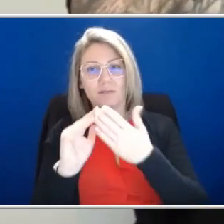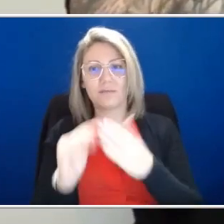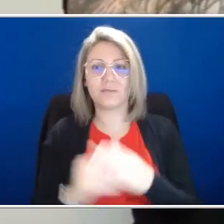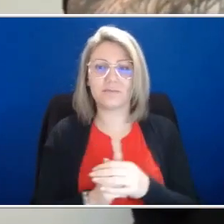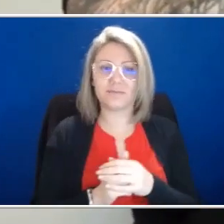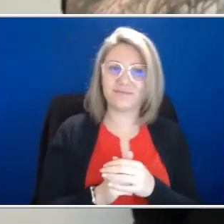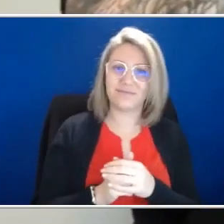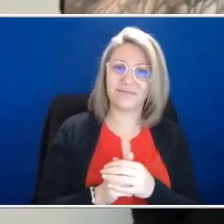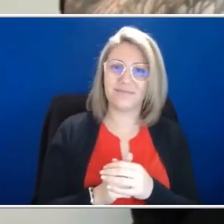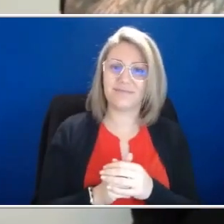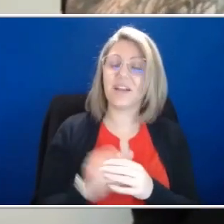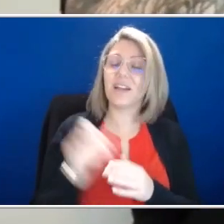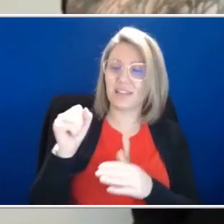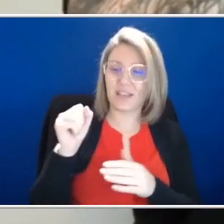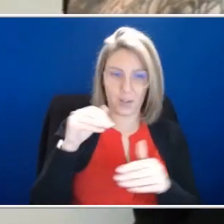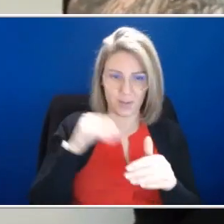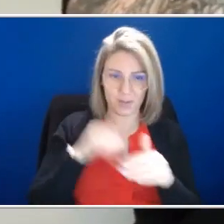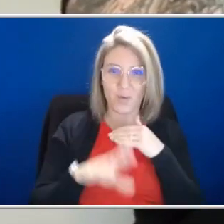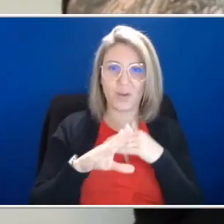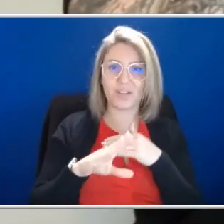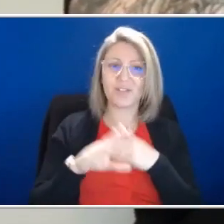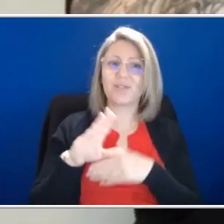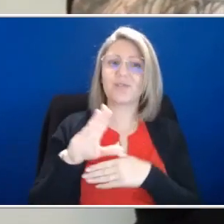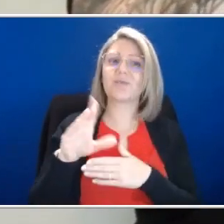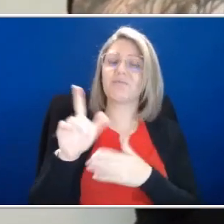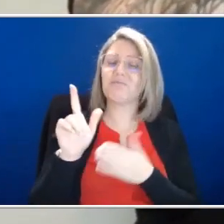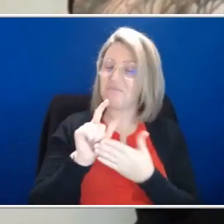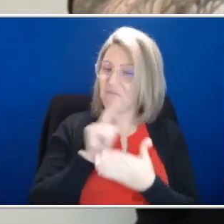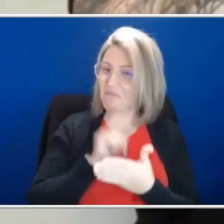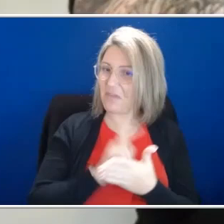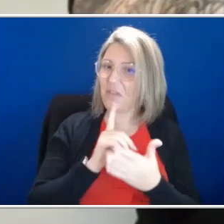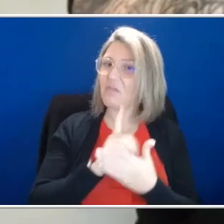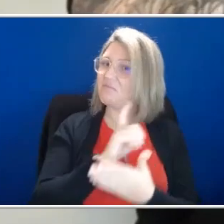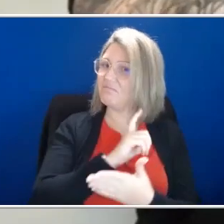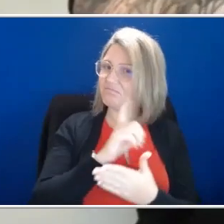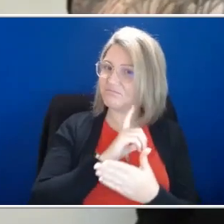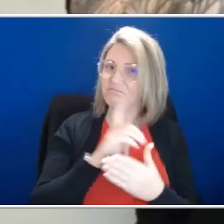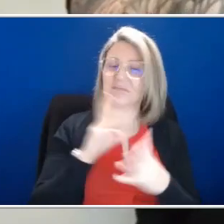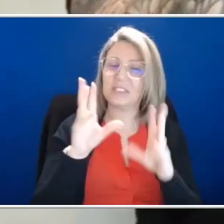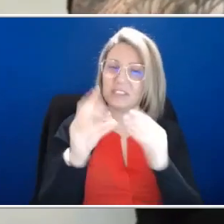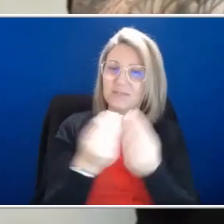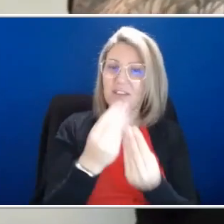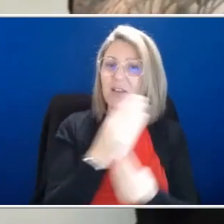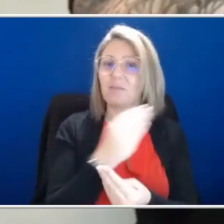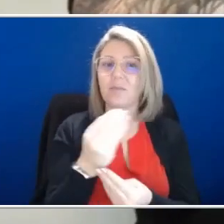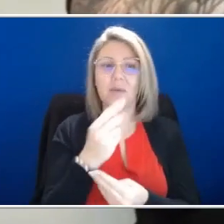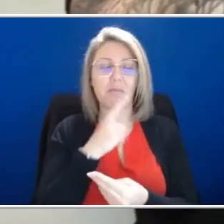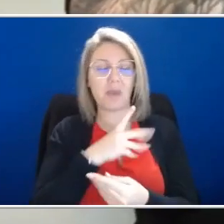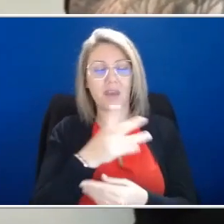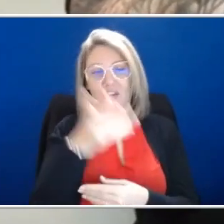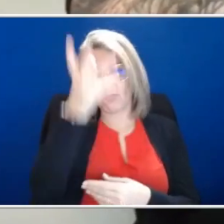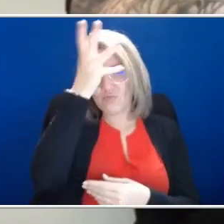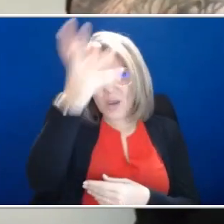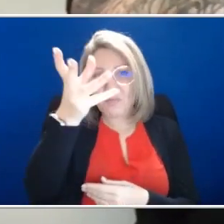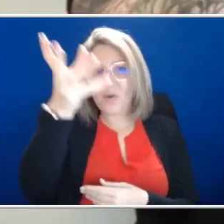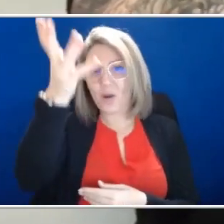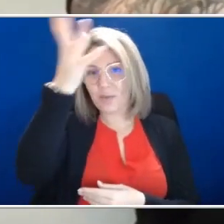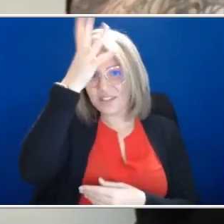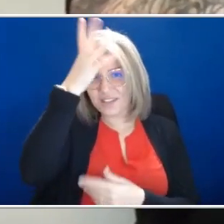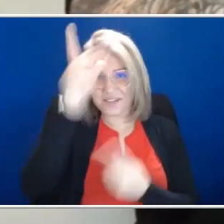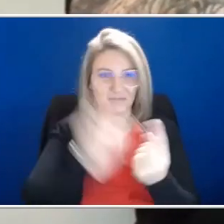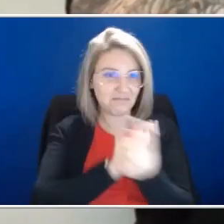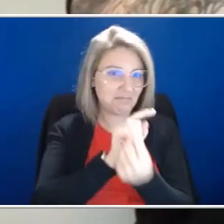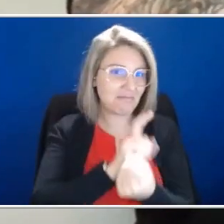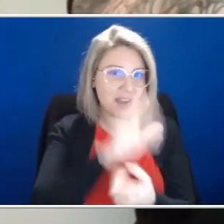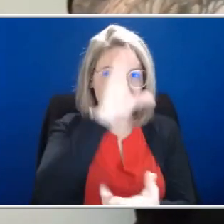Yeah, I was born into a law enforcement family with my grandpa and then my dad before me, and then met my wife, and then